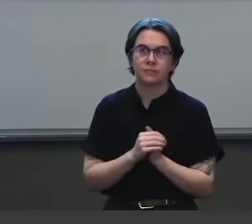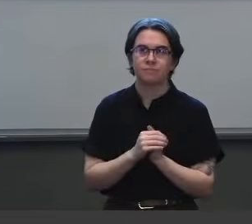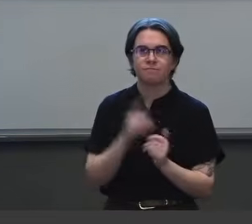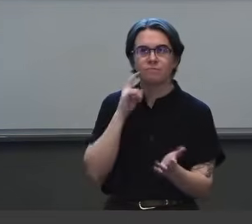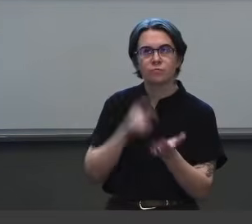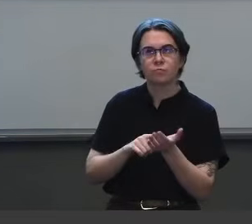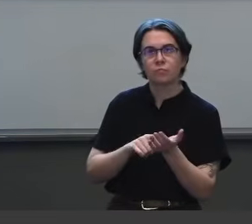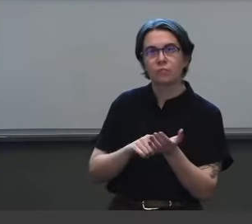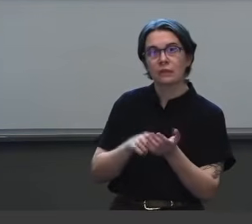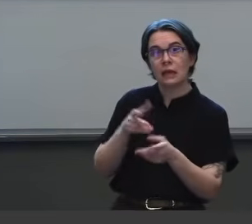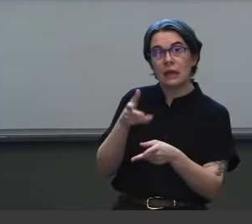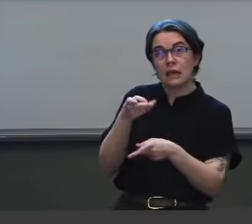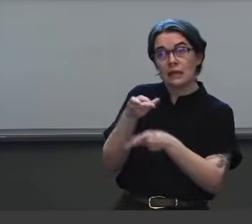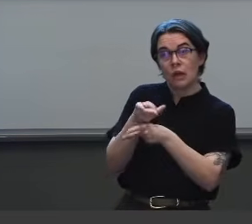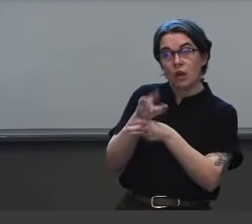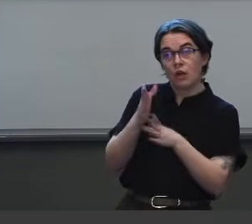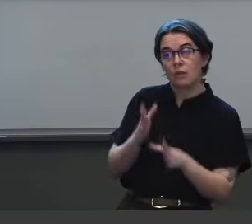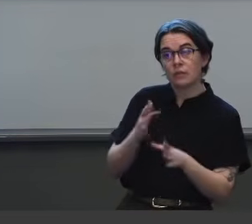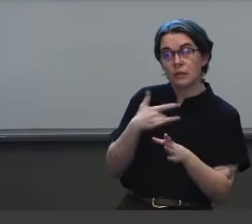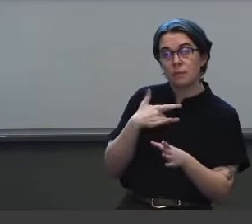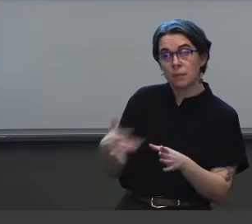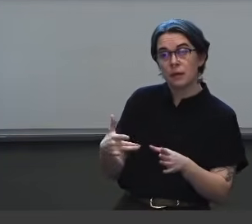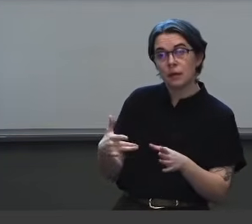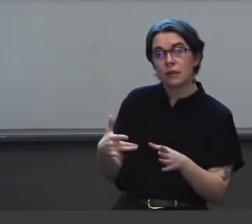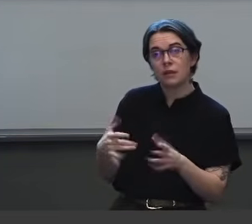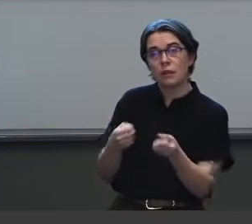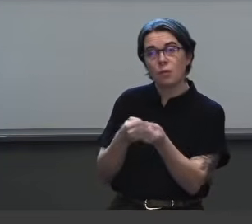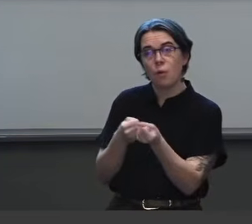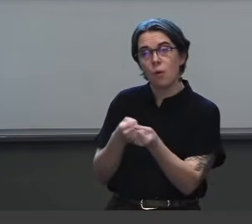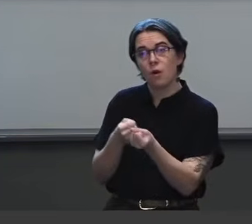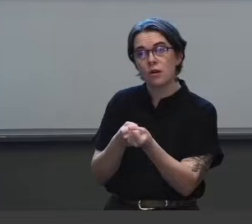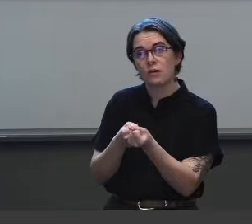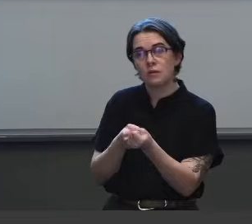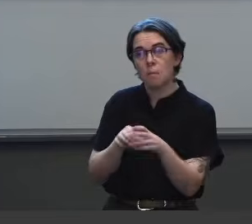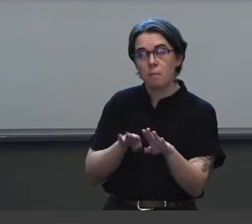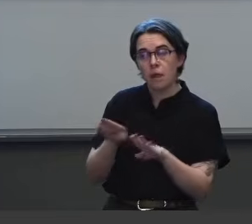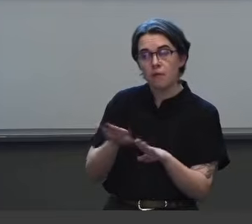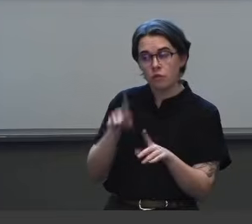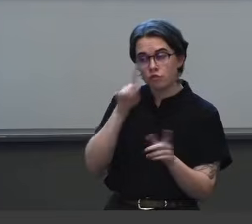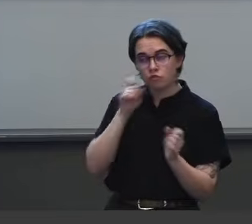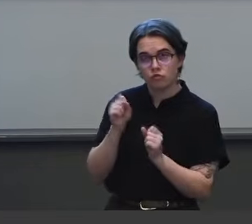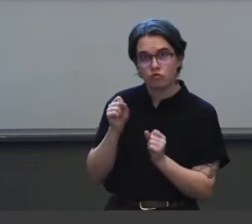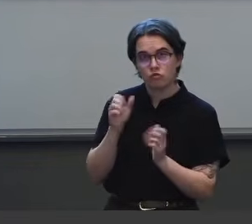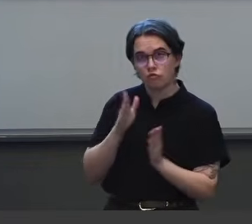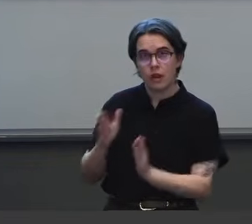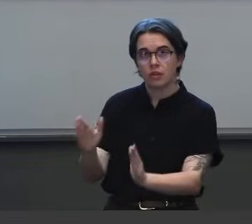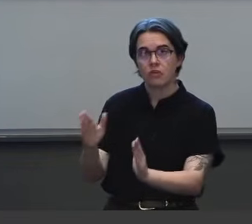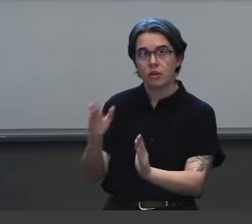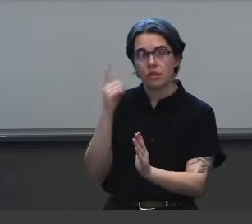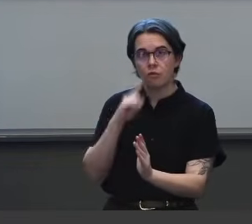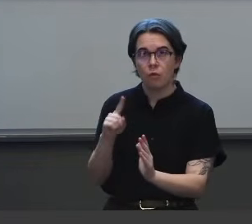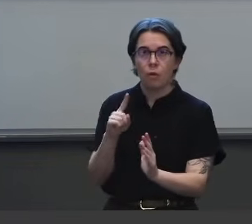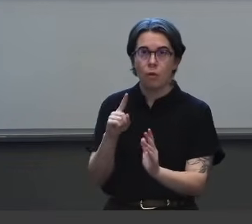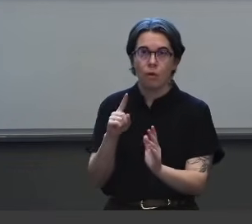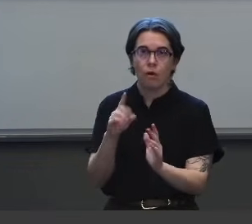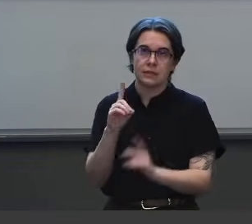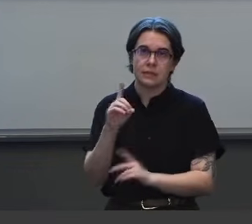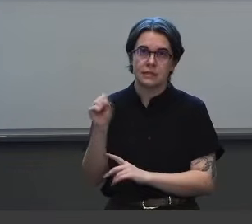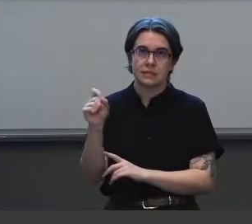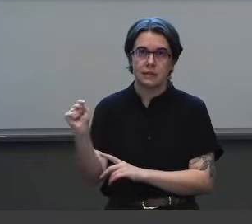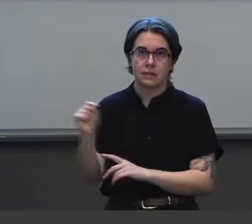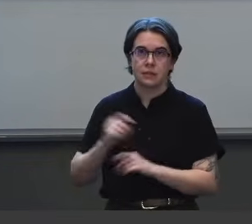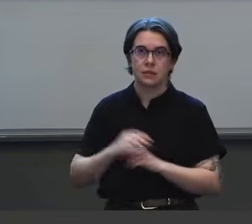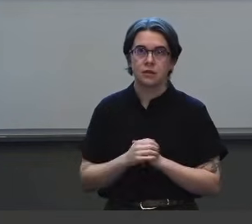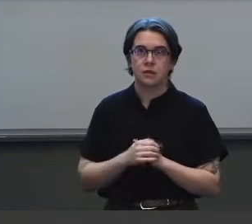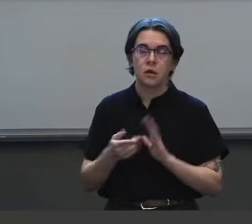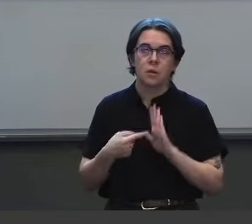commonly endorse behavioral strategies for helping their child cope with their decreased sound tolerance. So